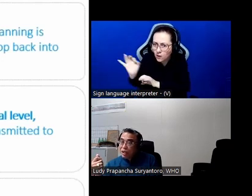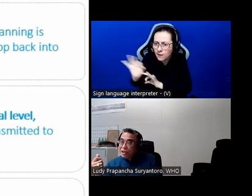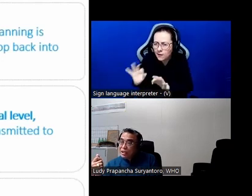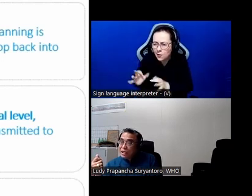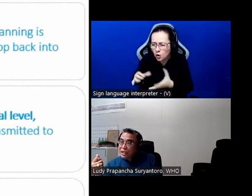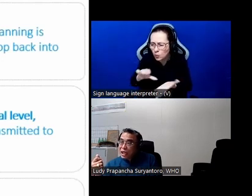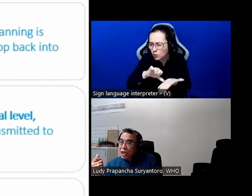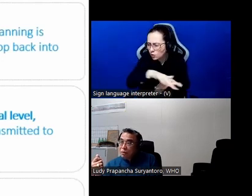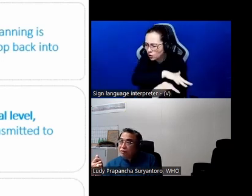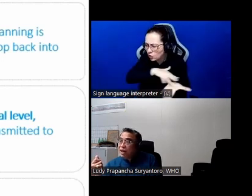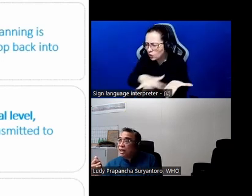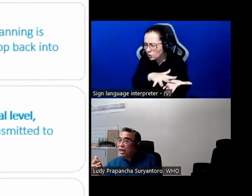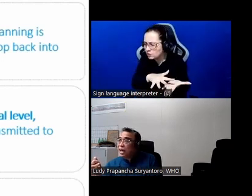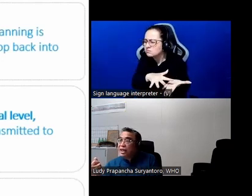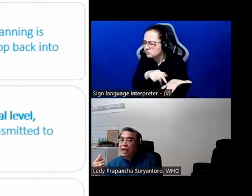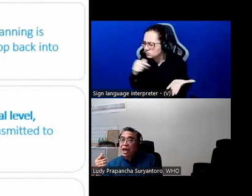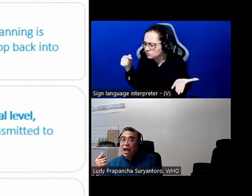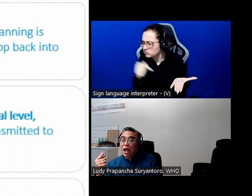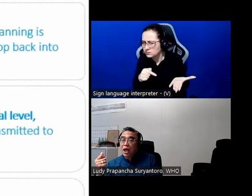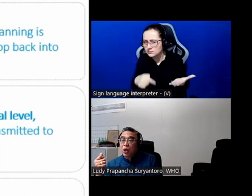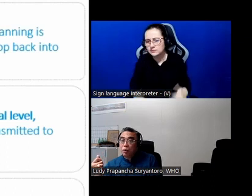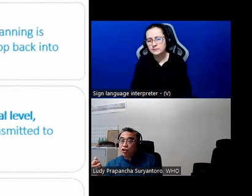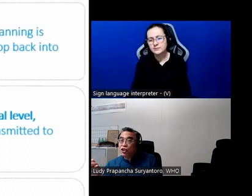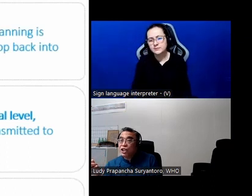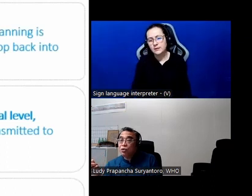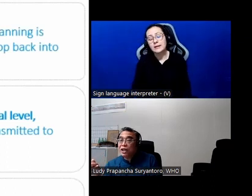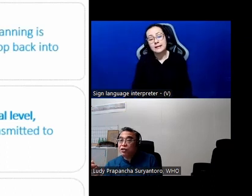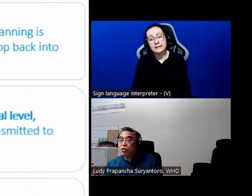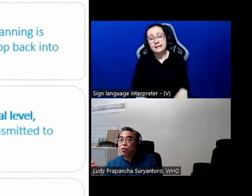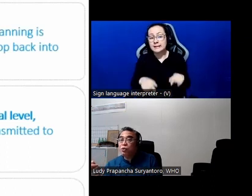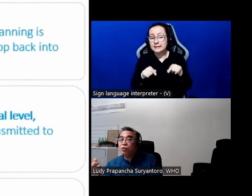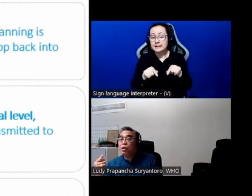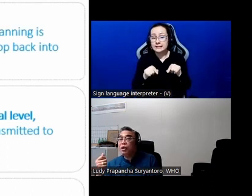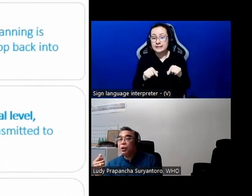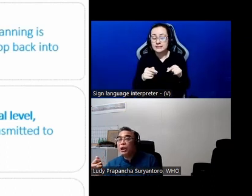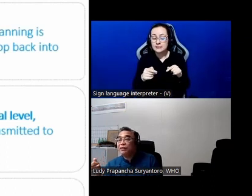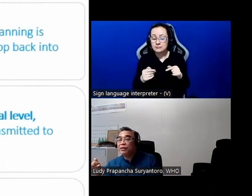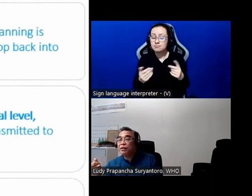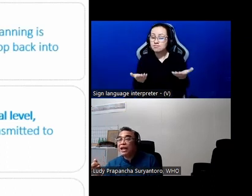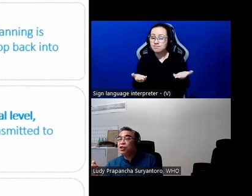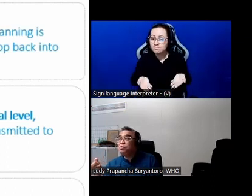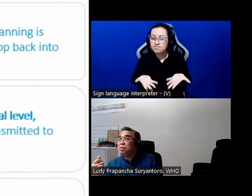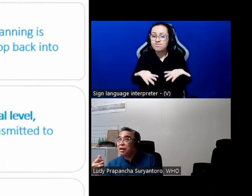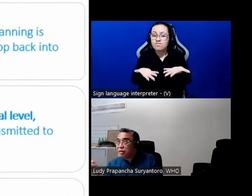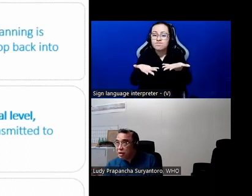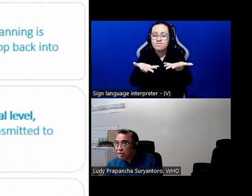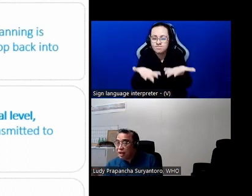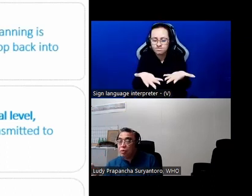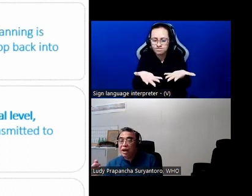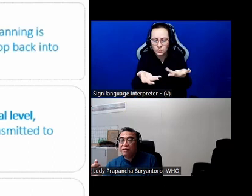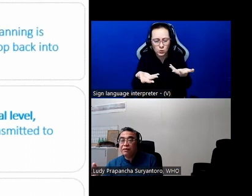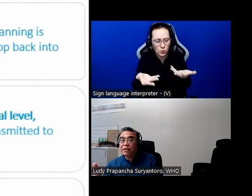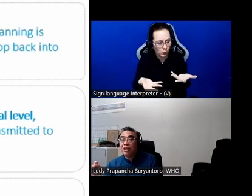Now, this is providing an opportunity to break through from the local level and to